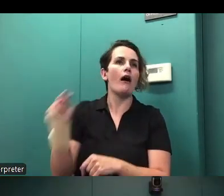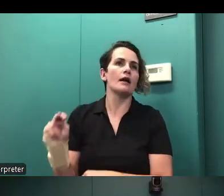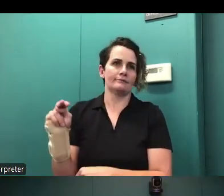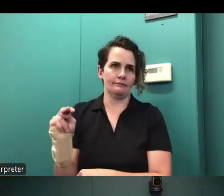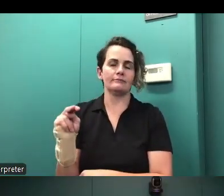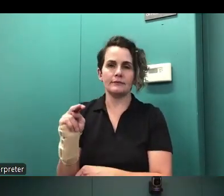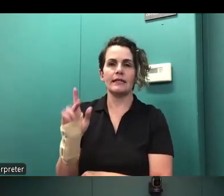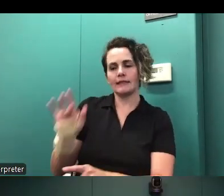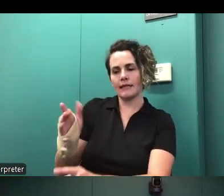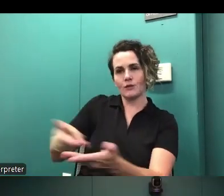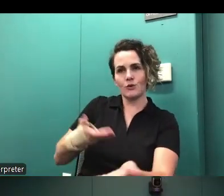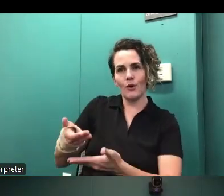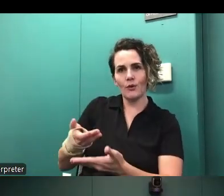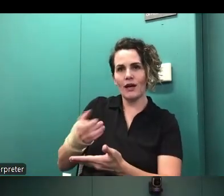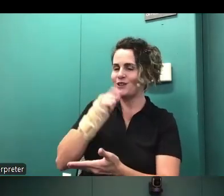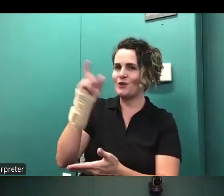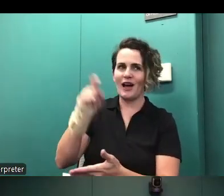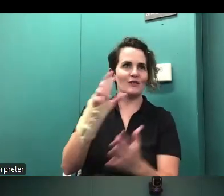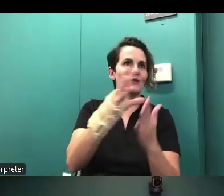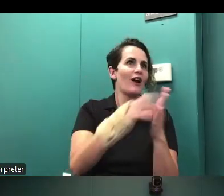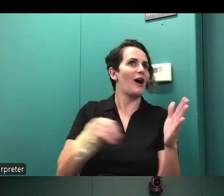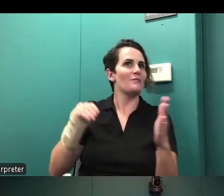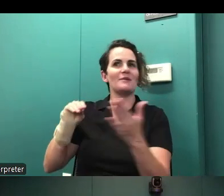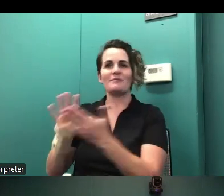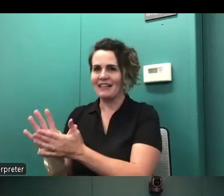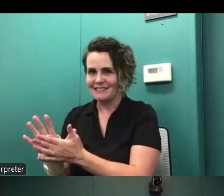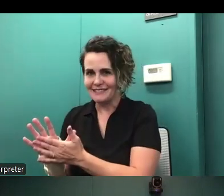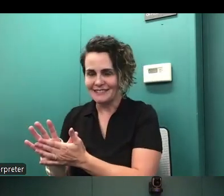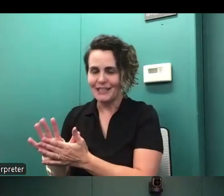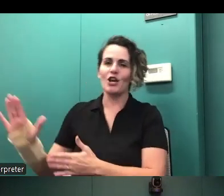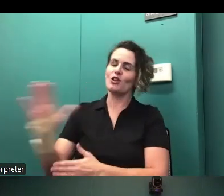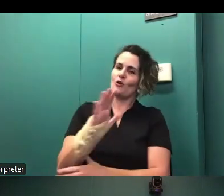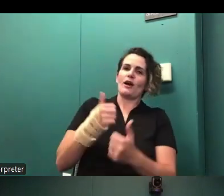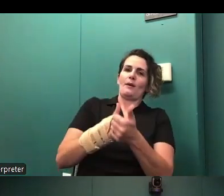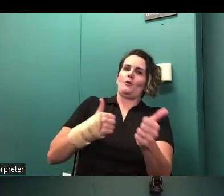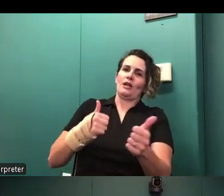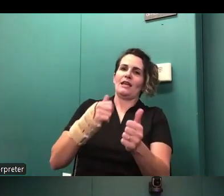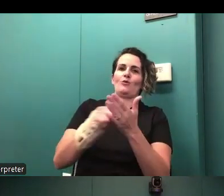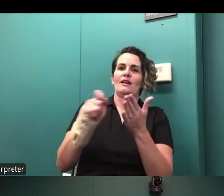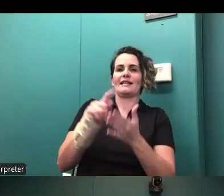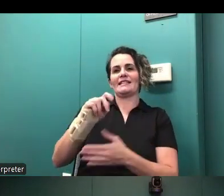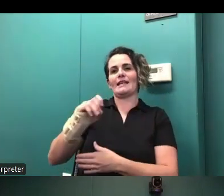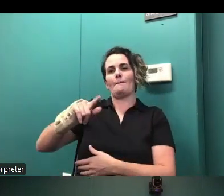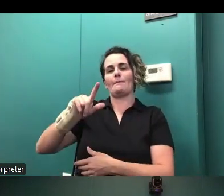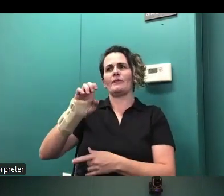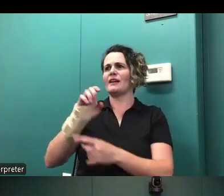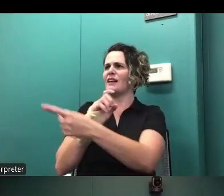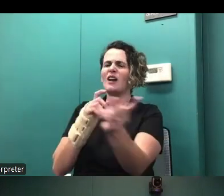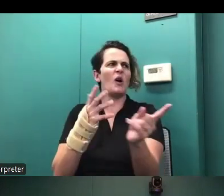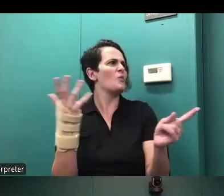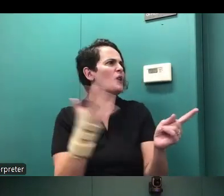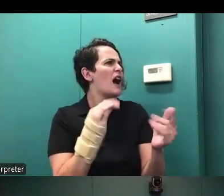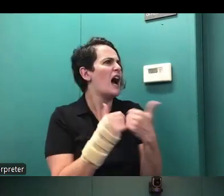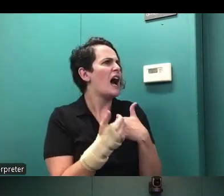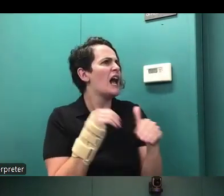then you type it in and you don't have to copy and paste. That template is already there for you. Oh, can you show us where to get to those?